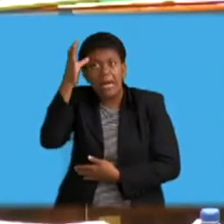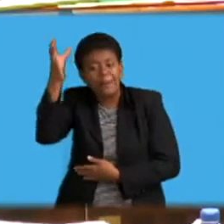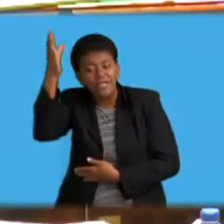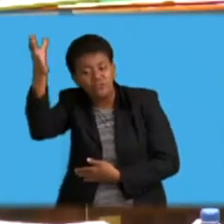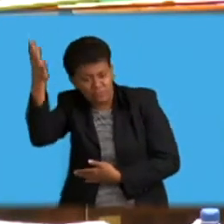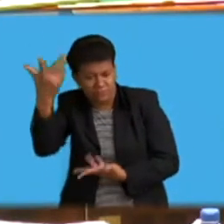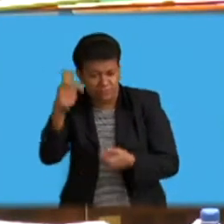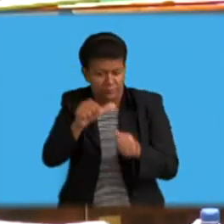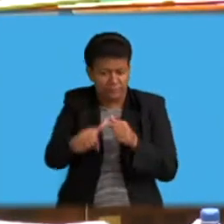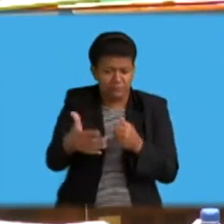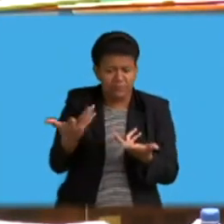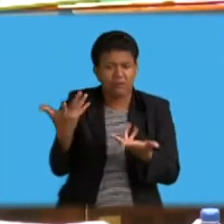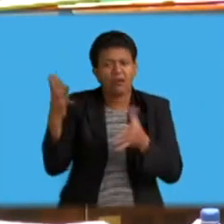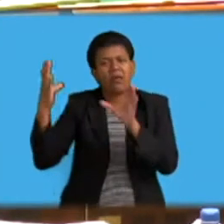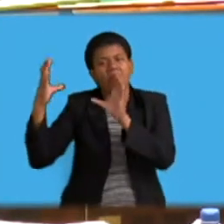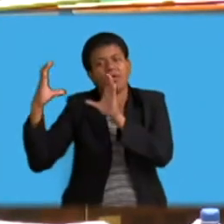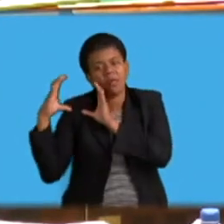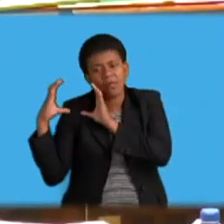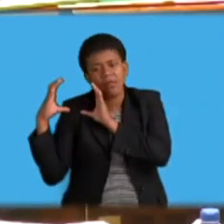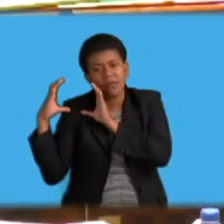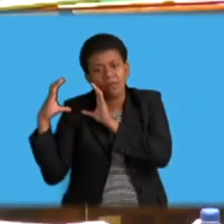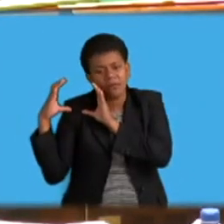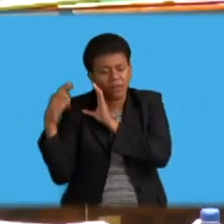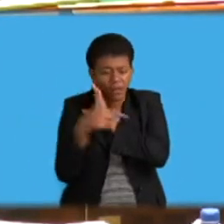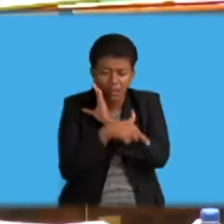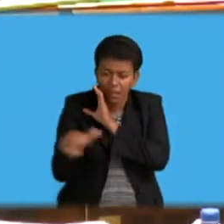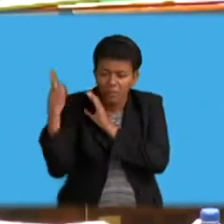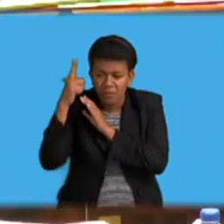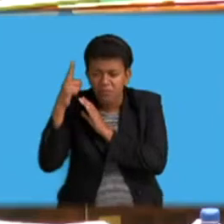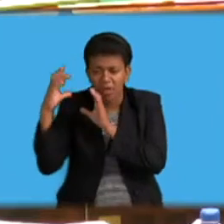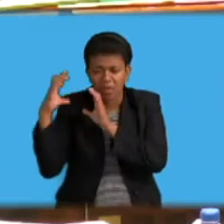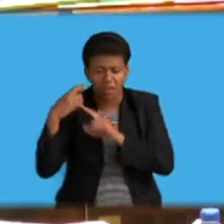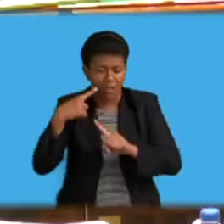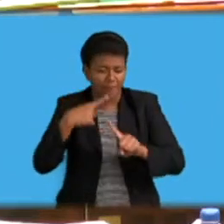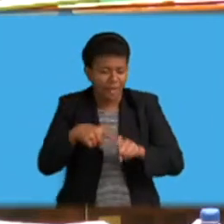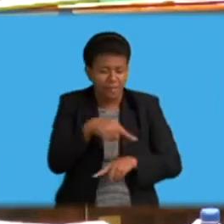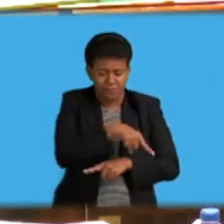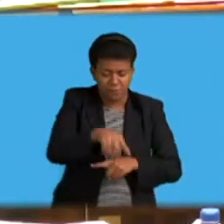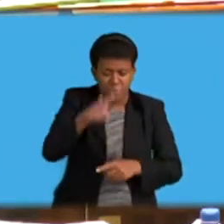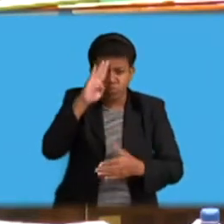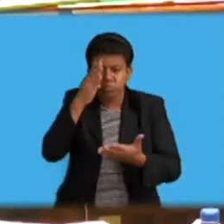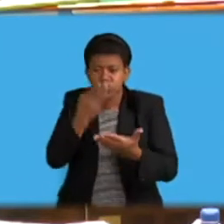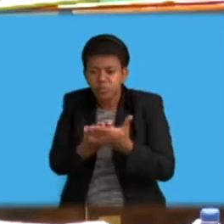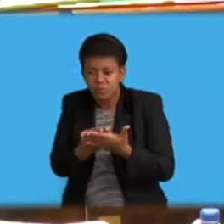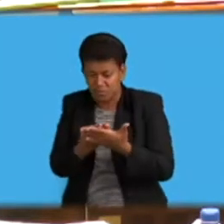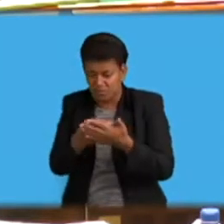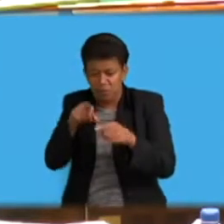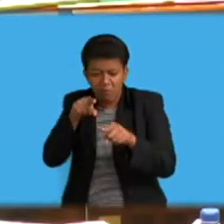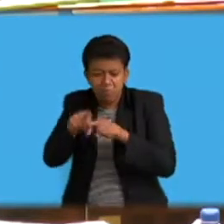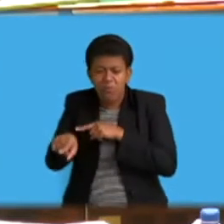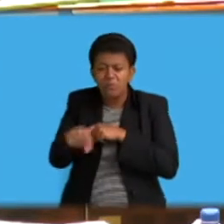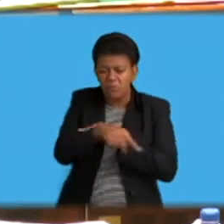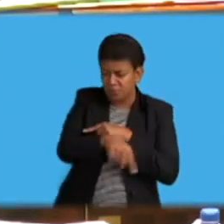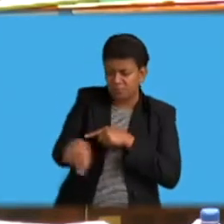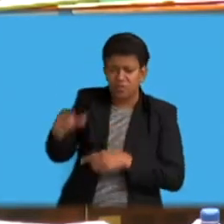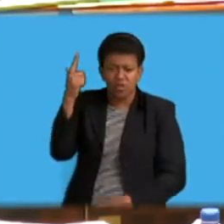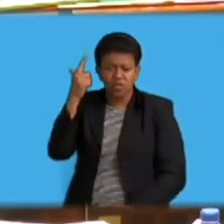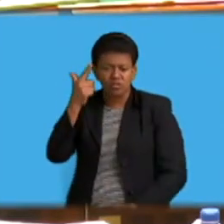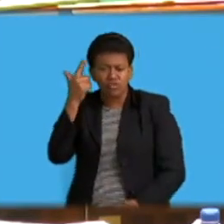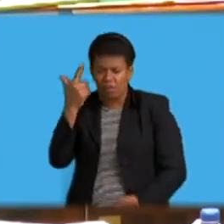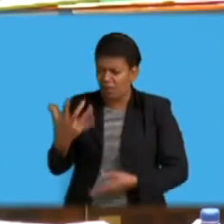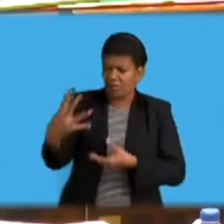for both teachers and their learning charges. Many teachers are now condensing condensing their curriculum within the first 2